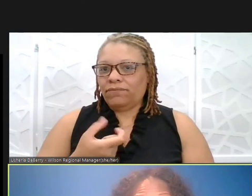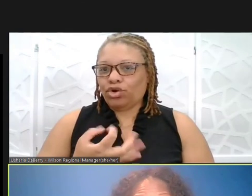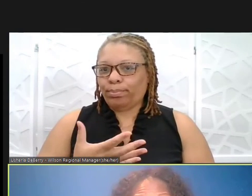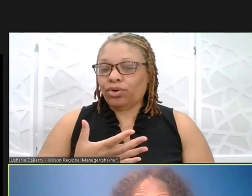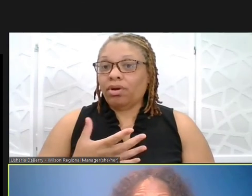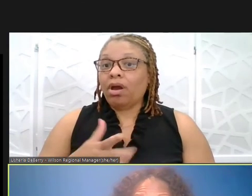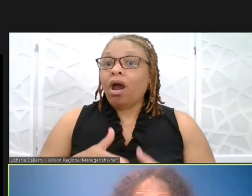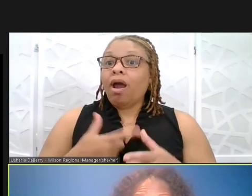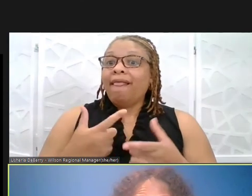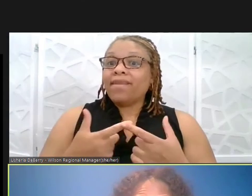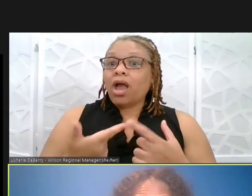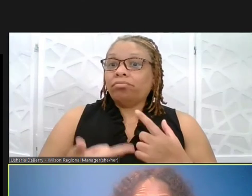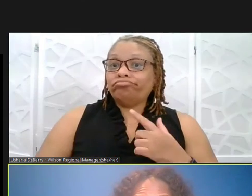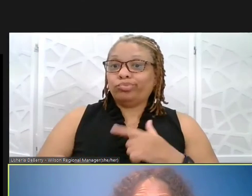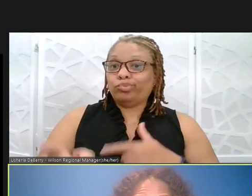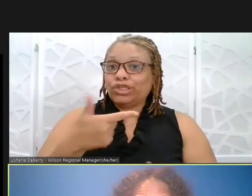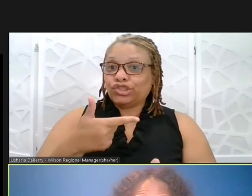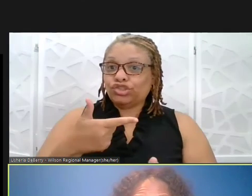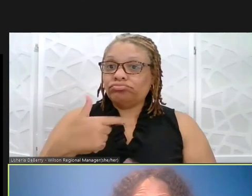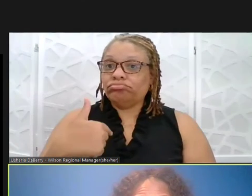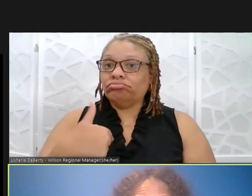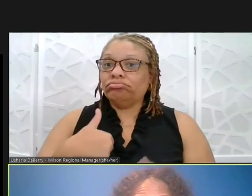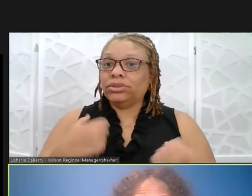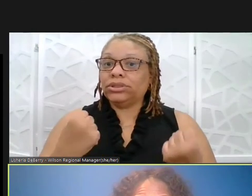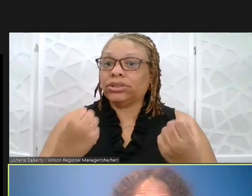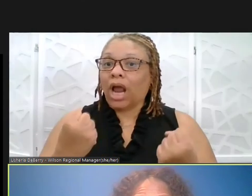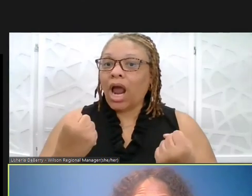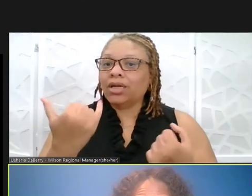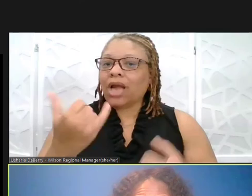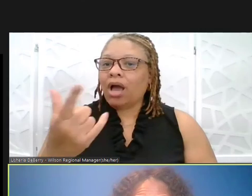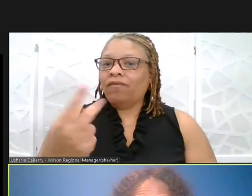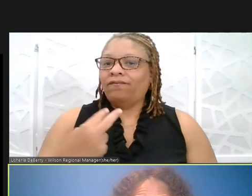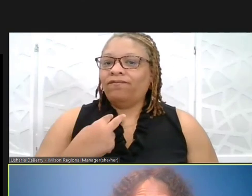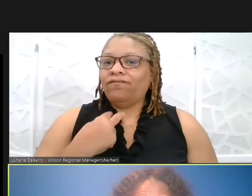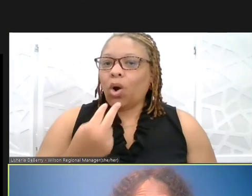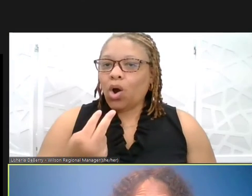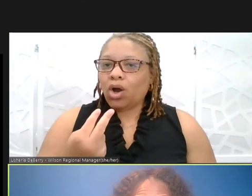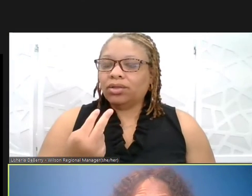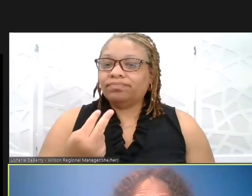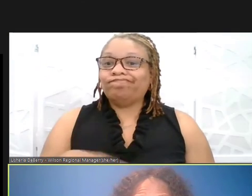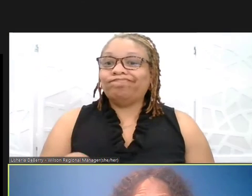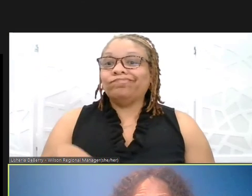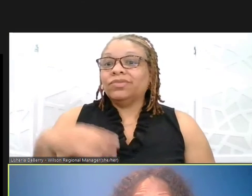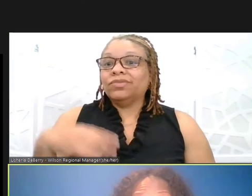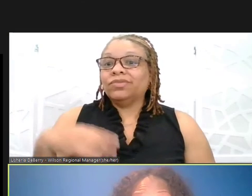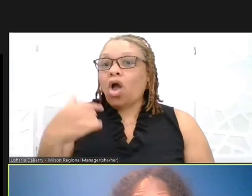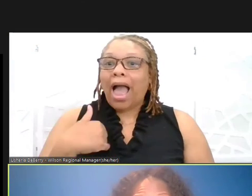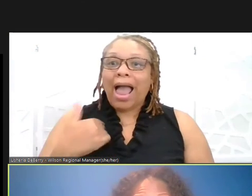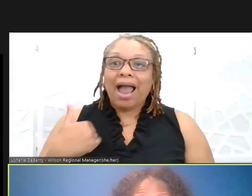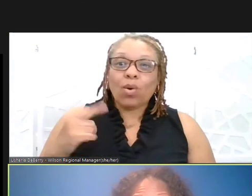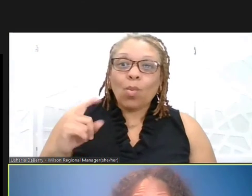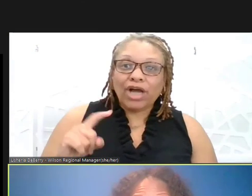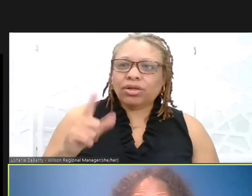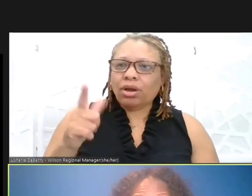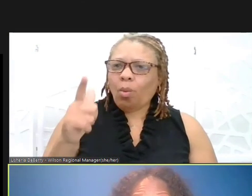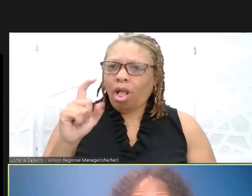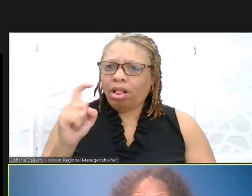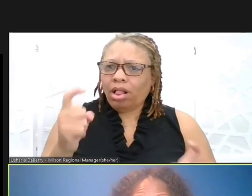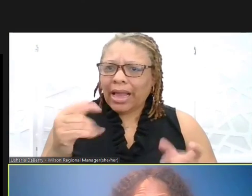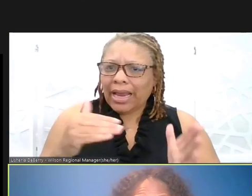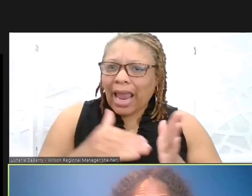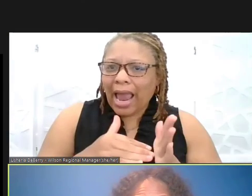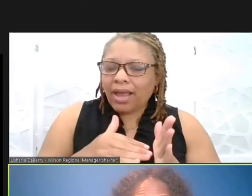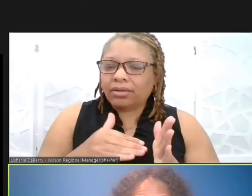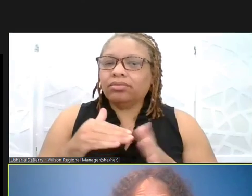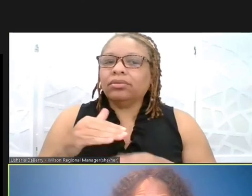I happened to be a person in the audience at that time watching the interpreter interpret the information. And when I'm signing, you see the interpreter